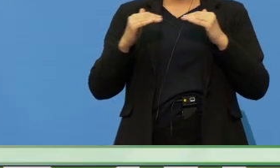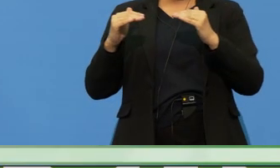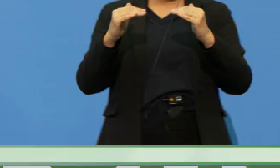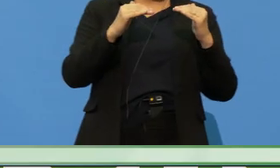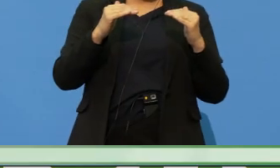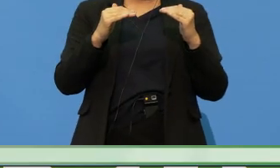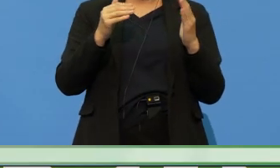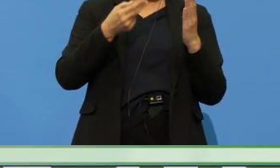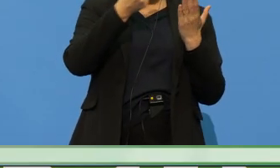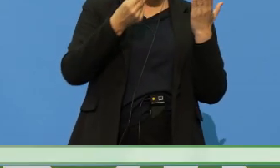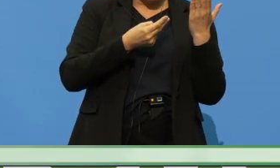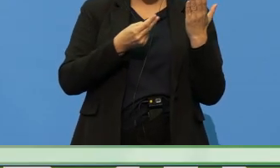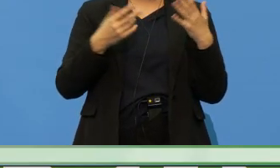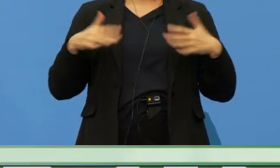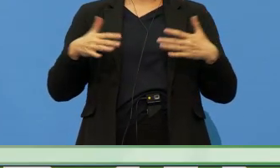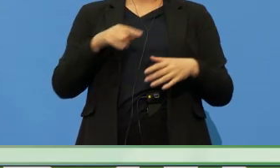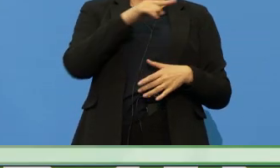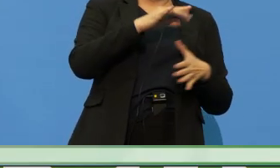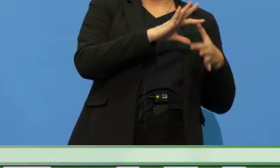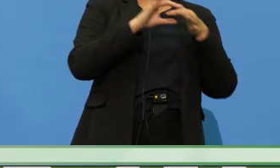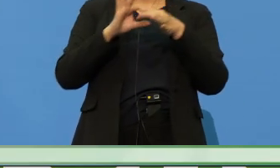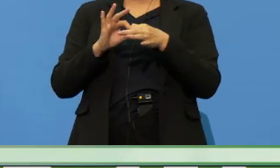it's defined in the UN CRPD.